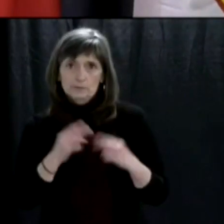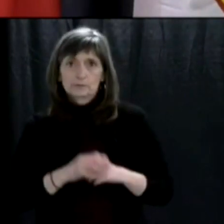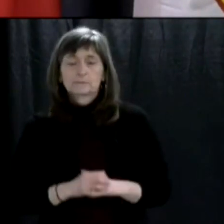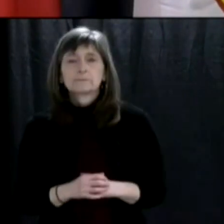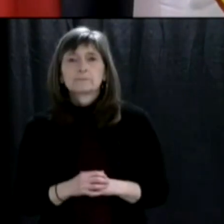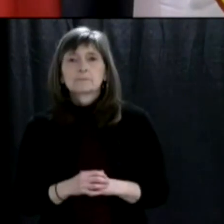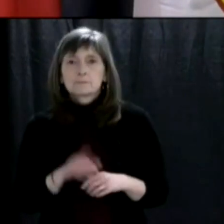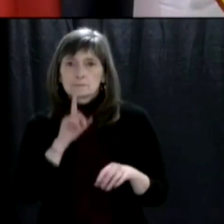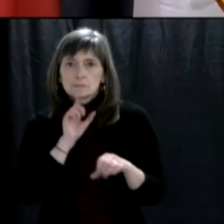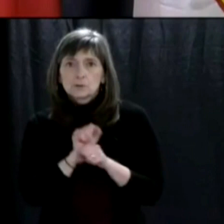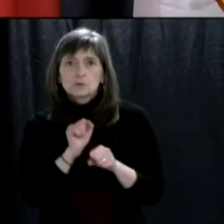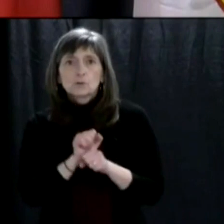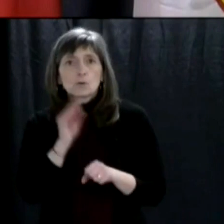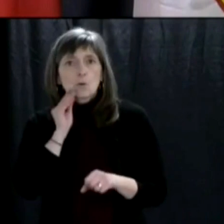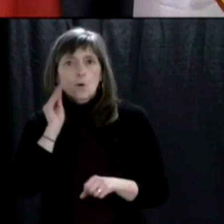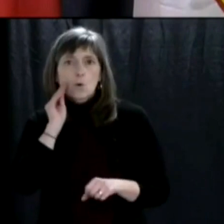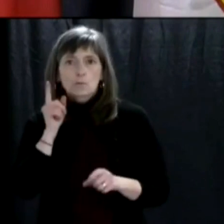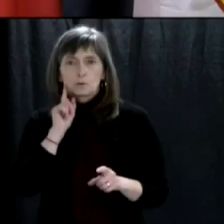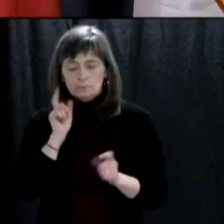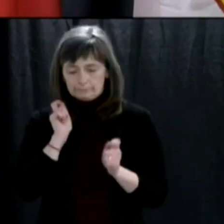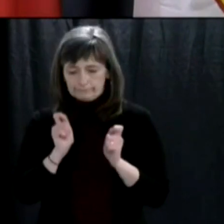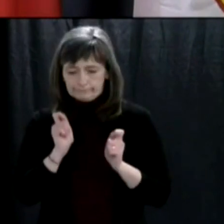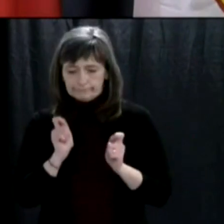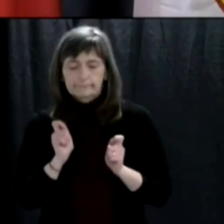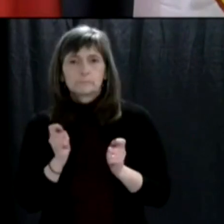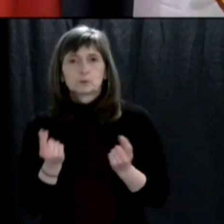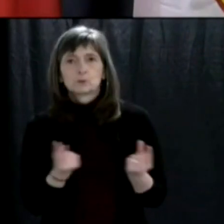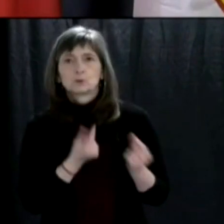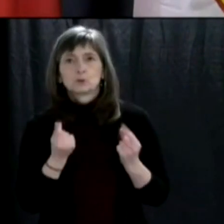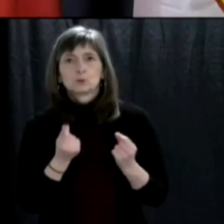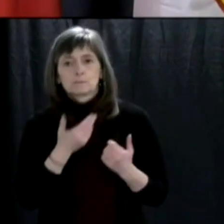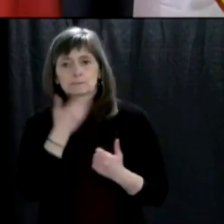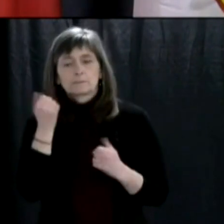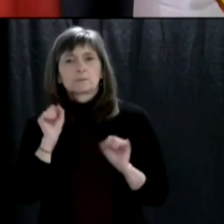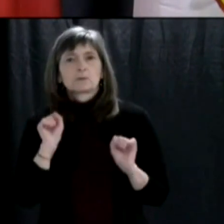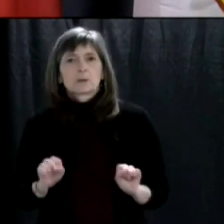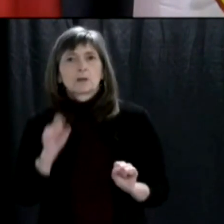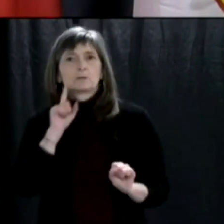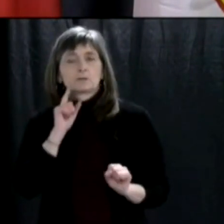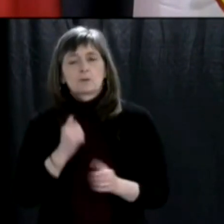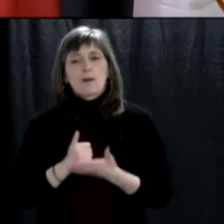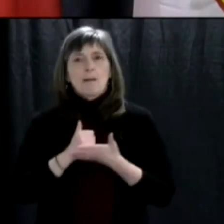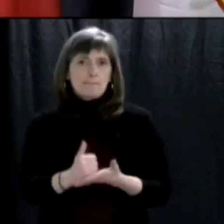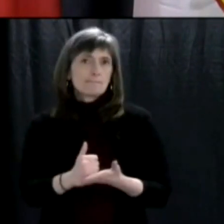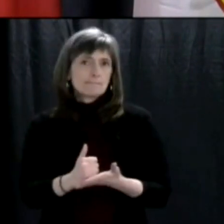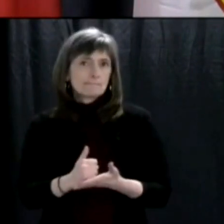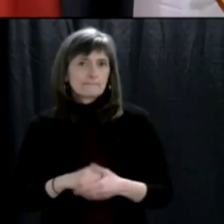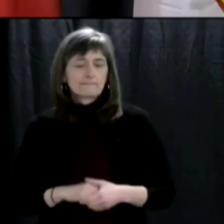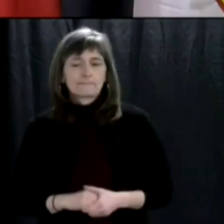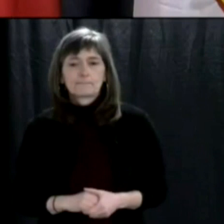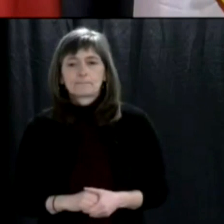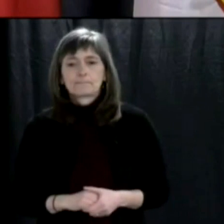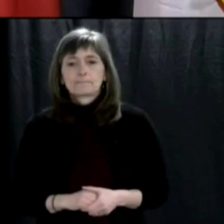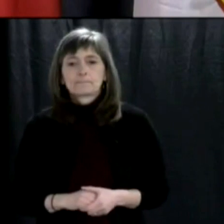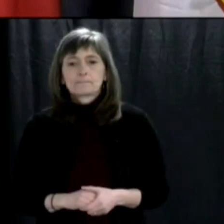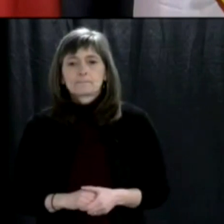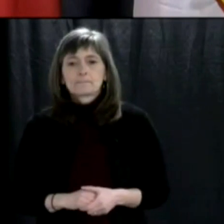best you can to deal with the healthcare crisis that we're dealing with within our province.